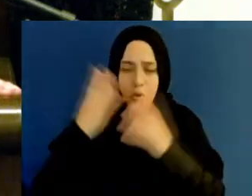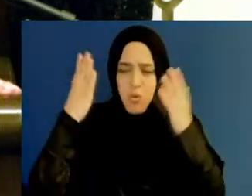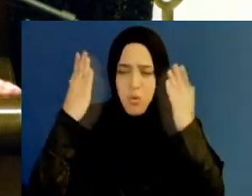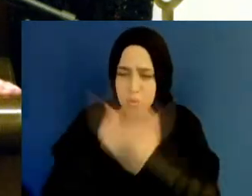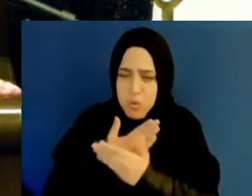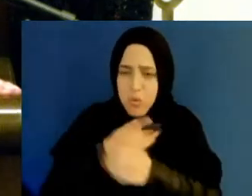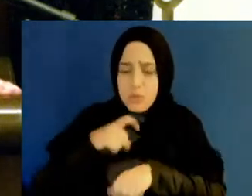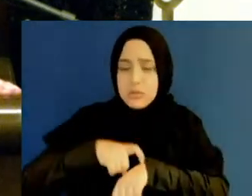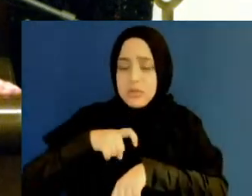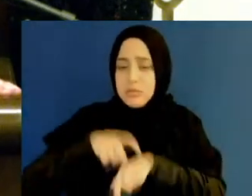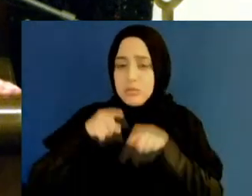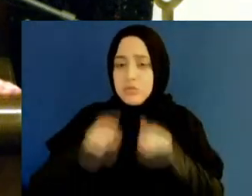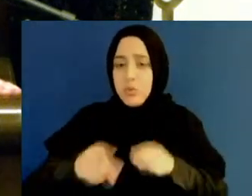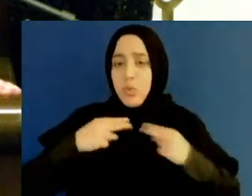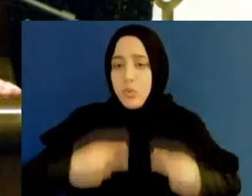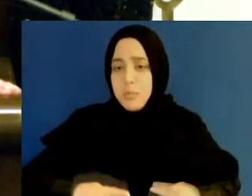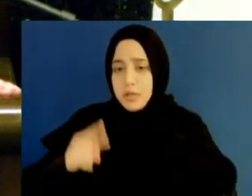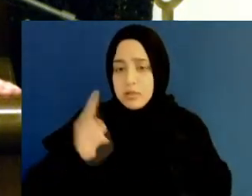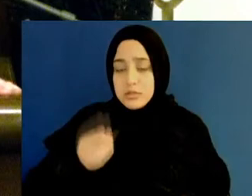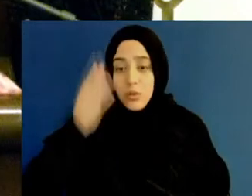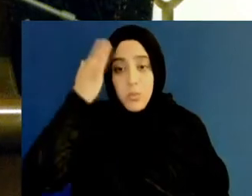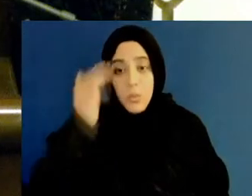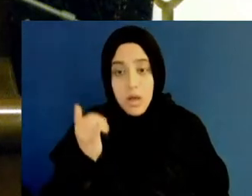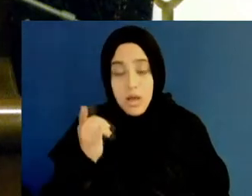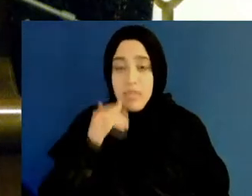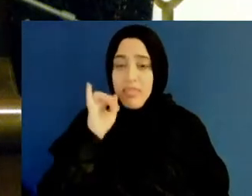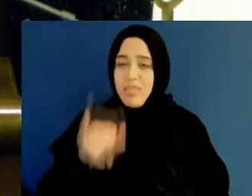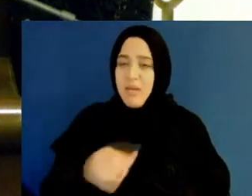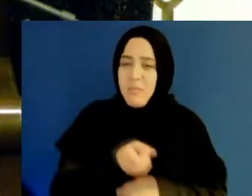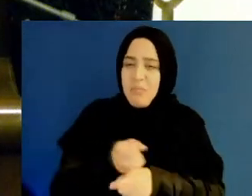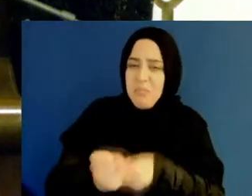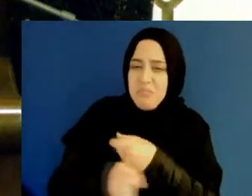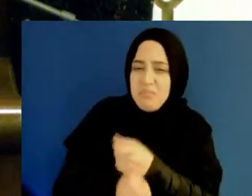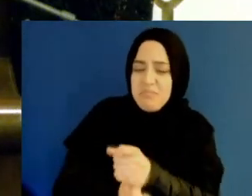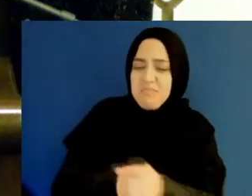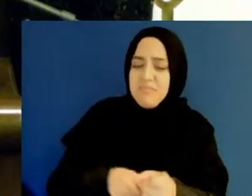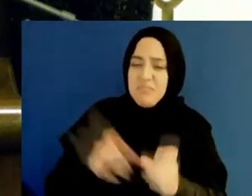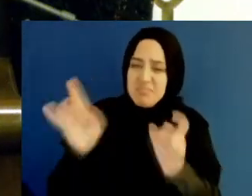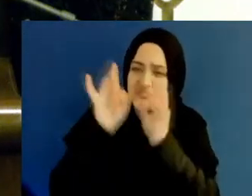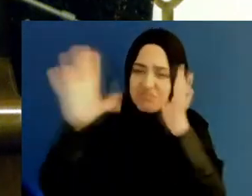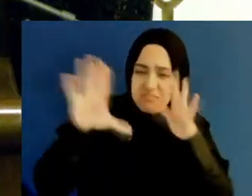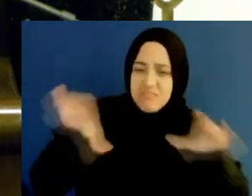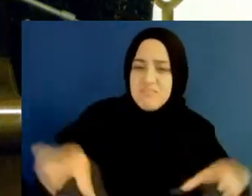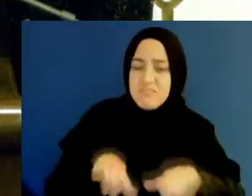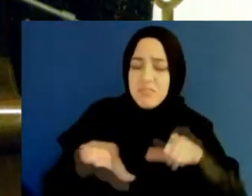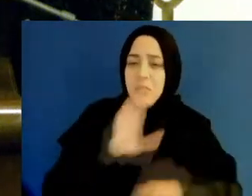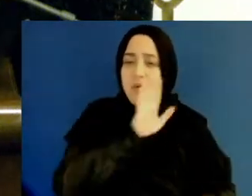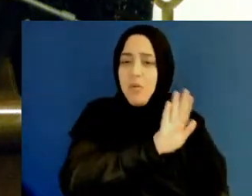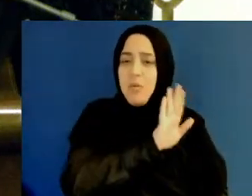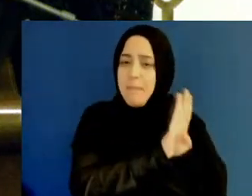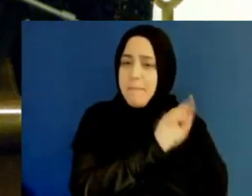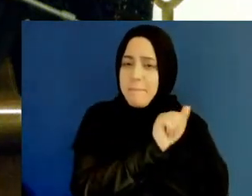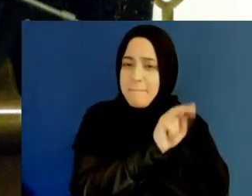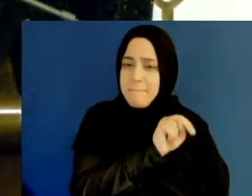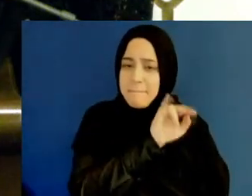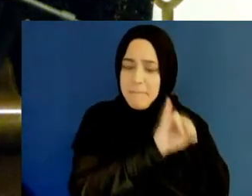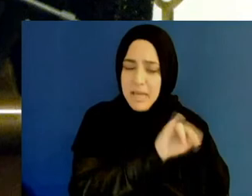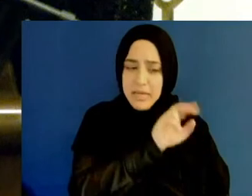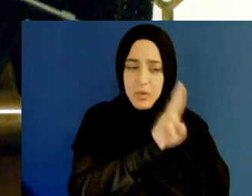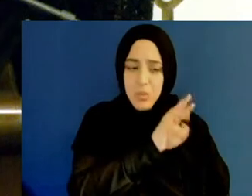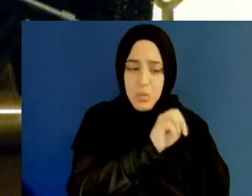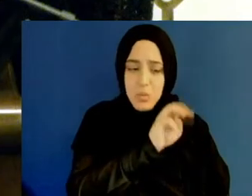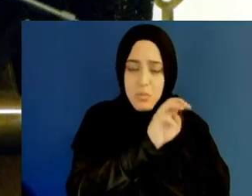and the oppression of Bani Umayyah had spread wide and beyond